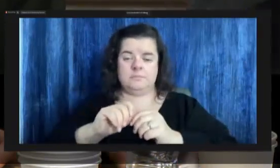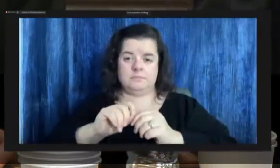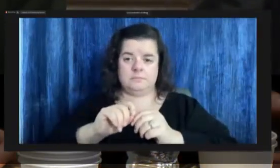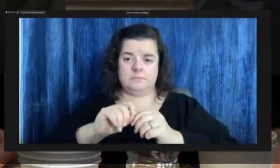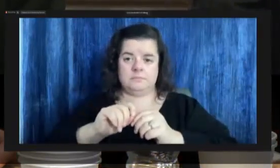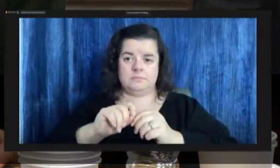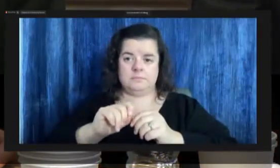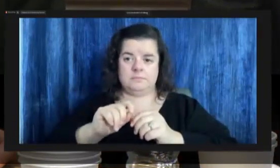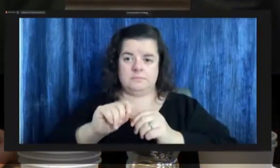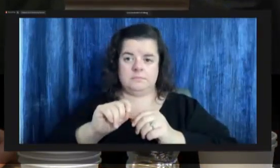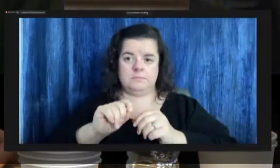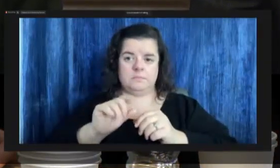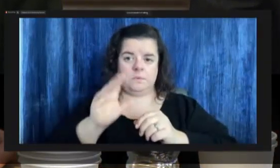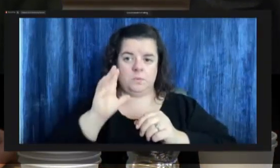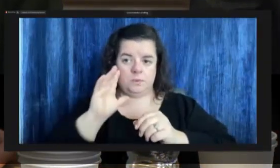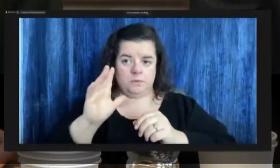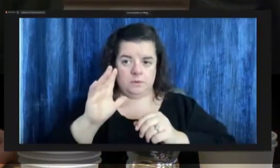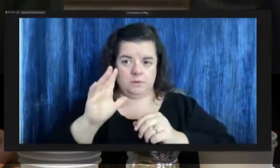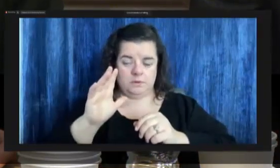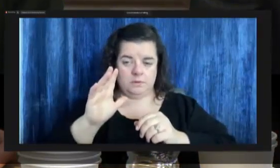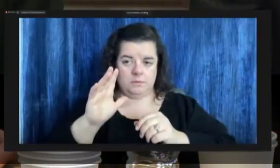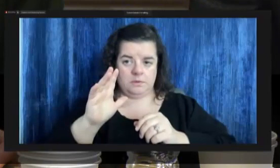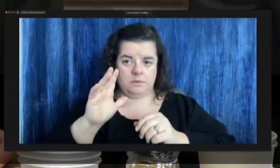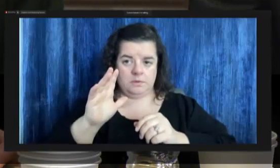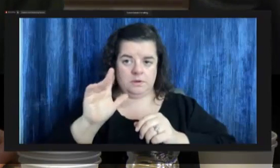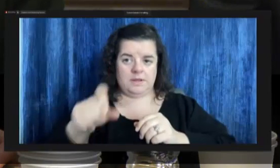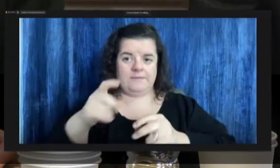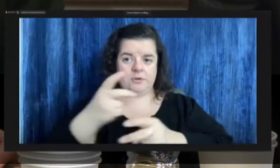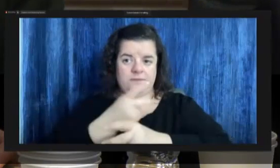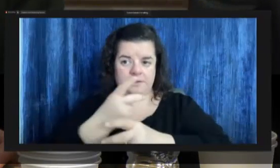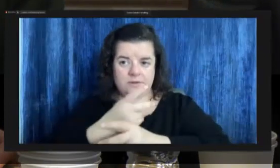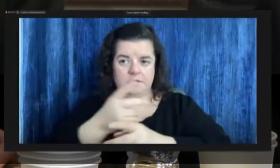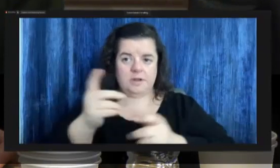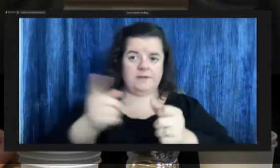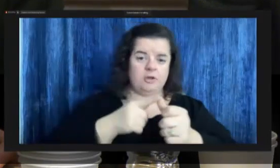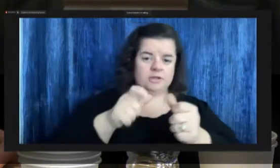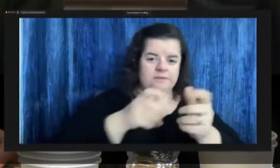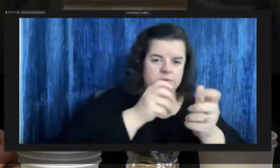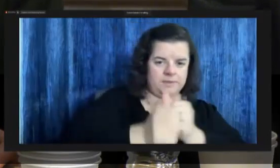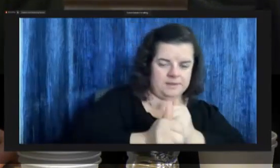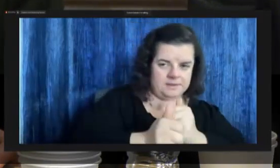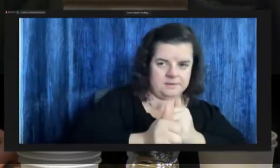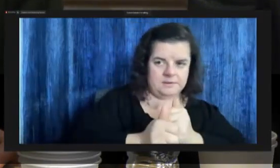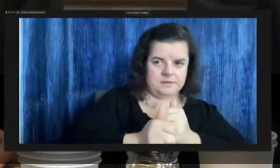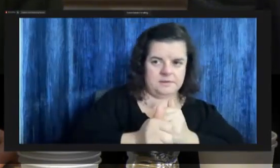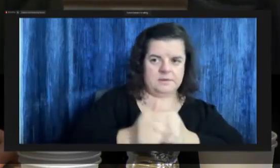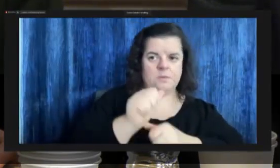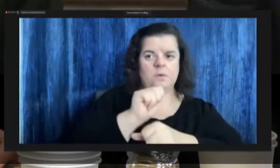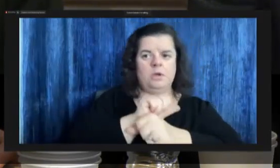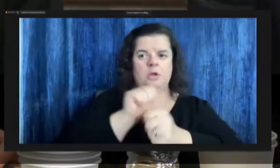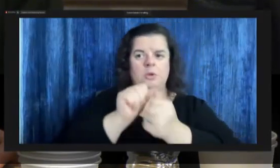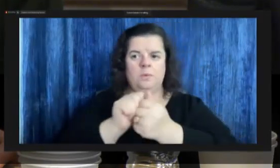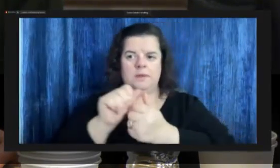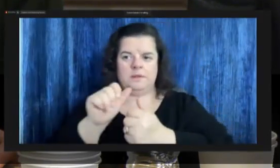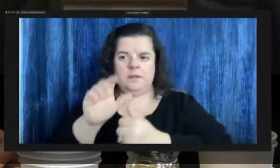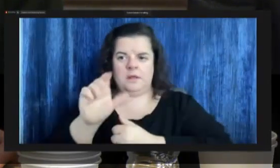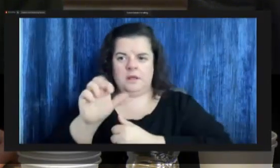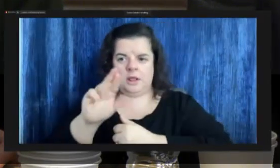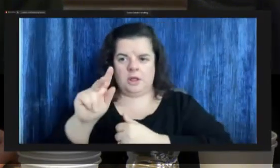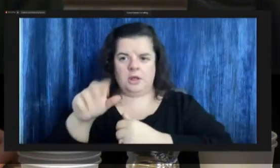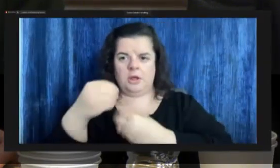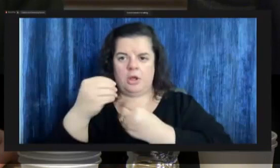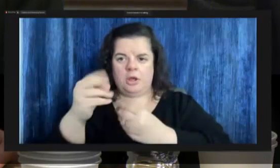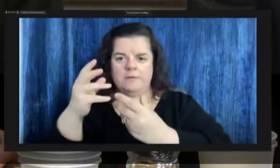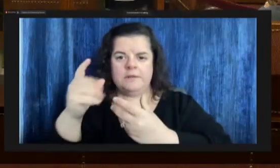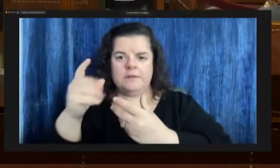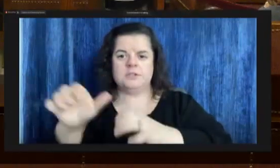would have to figure out, first we got to pass it. You have to work with the lovely clerk's office, who does an incredible amount of work